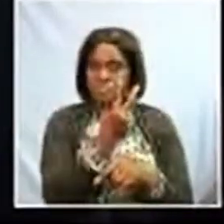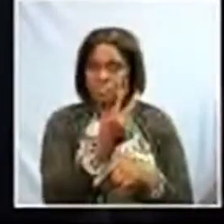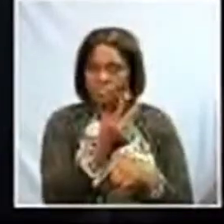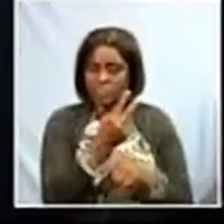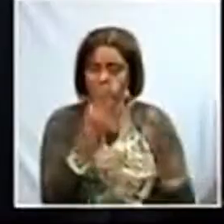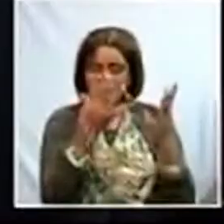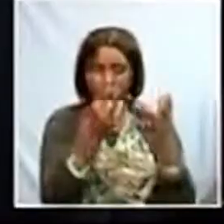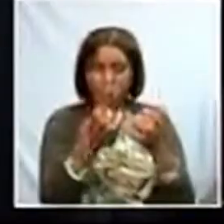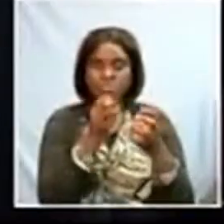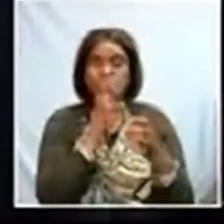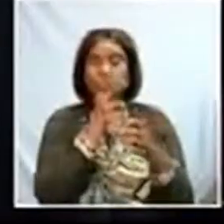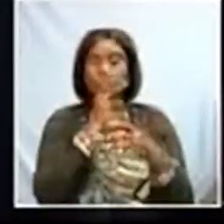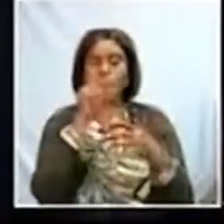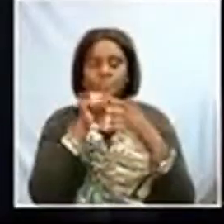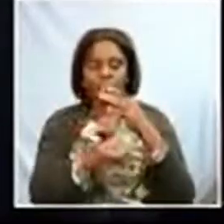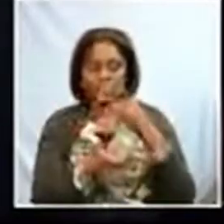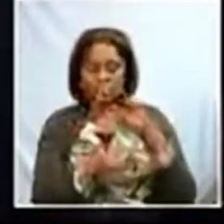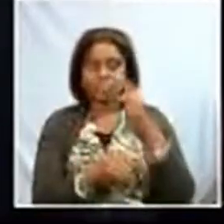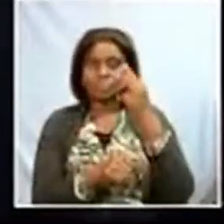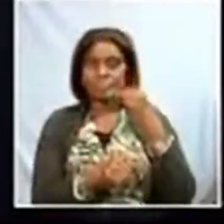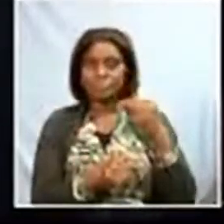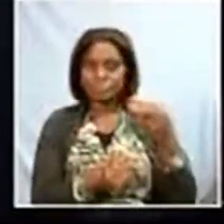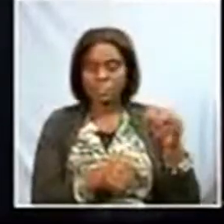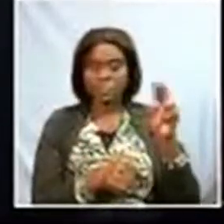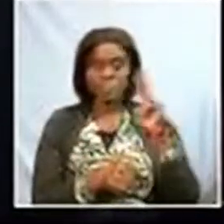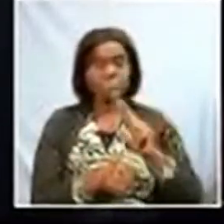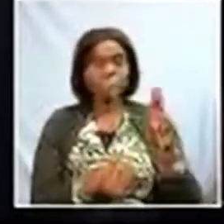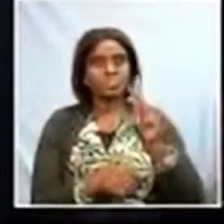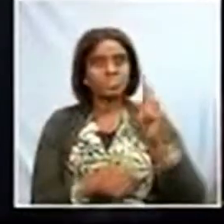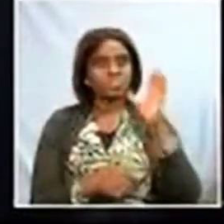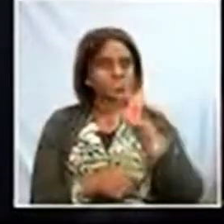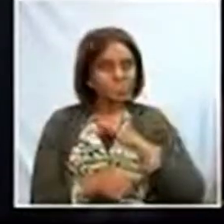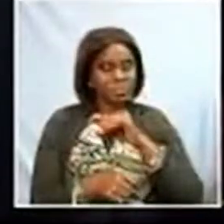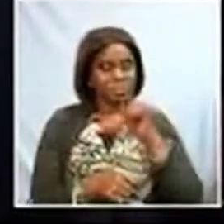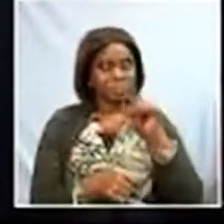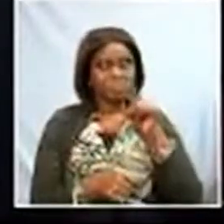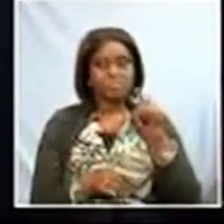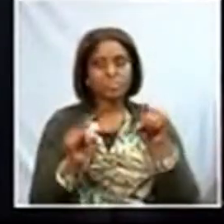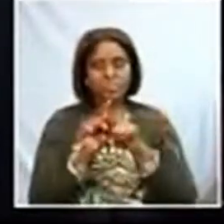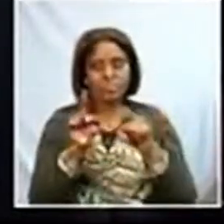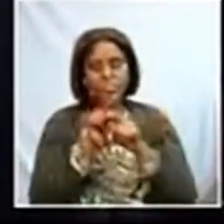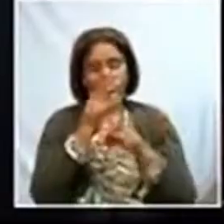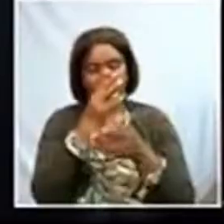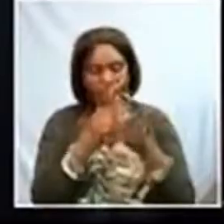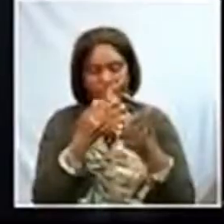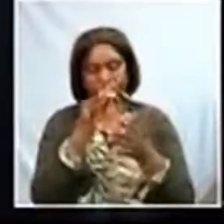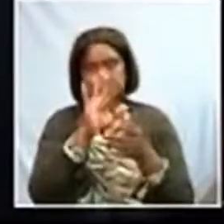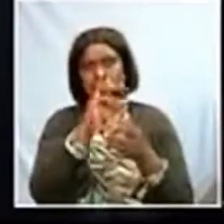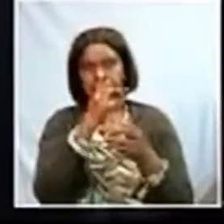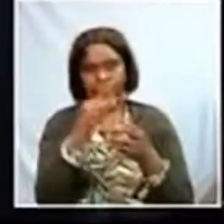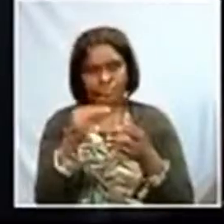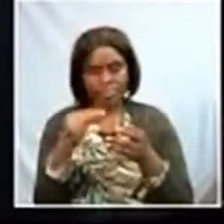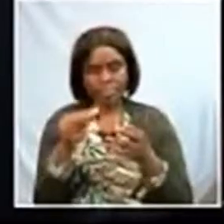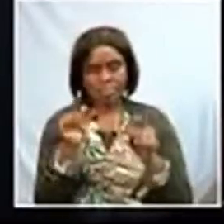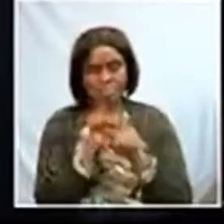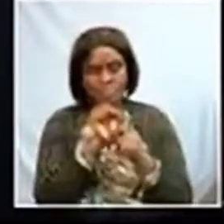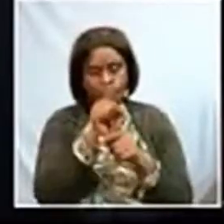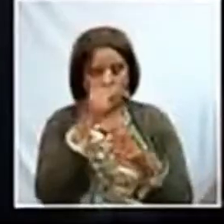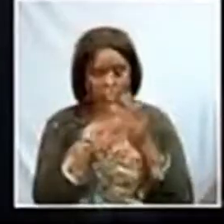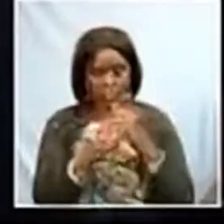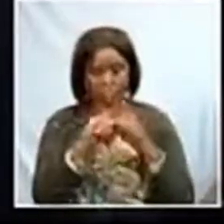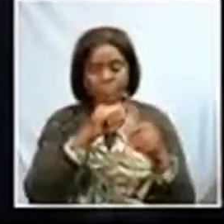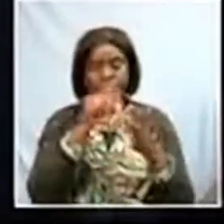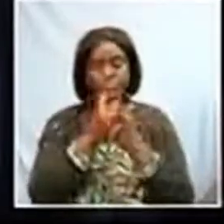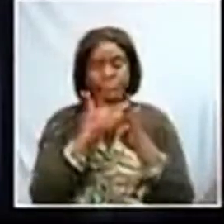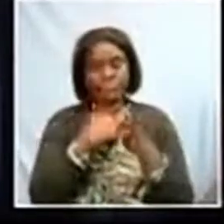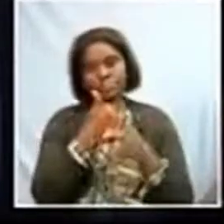boreholes, was this the material that was used? Was this part of the material schedule? Was it part of it, or